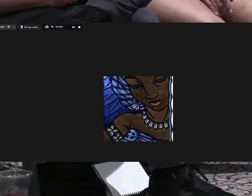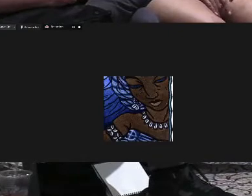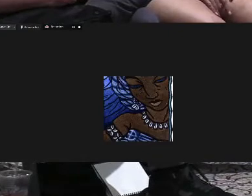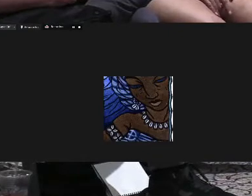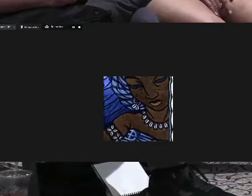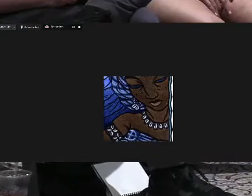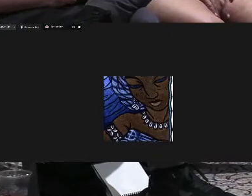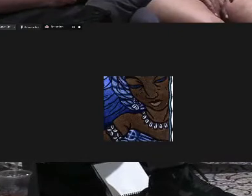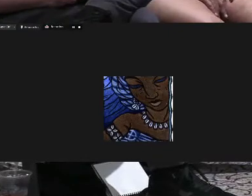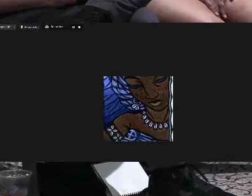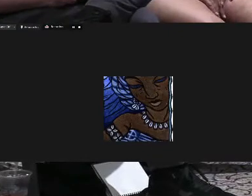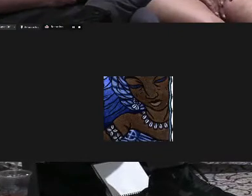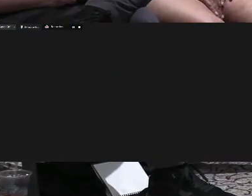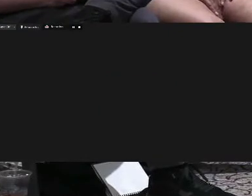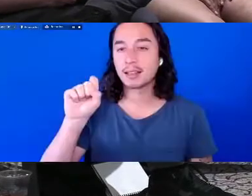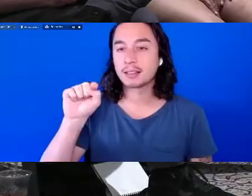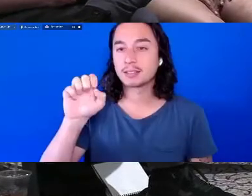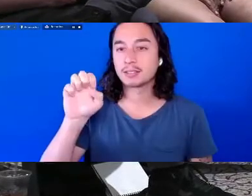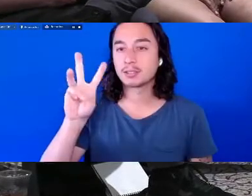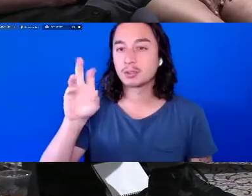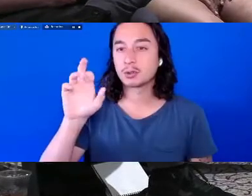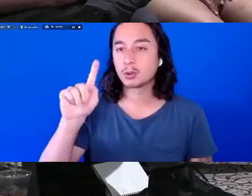Ian Stewart Field,